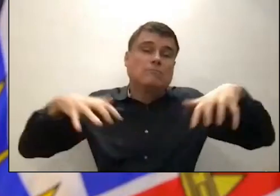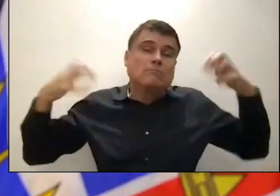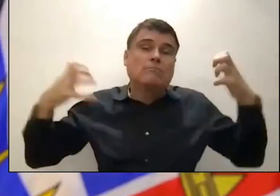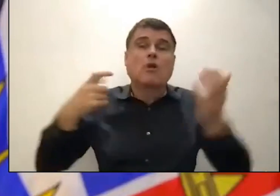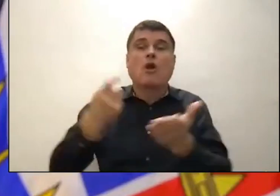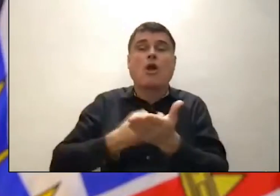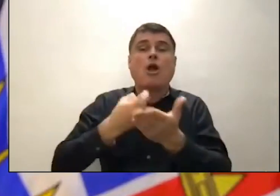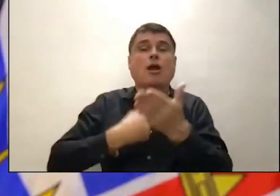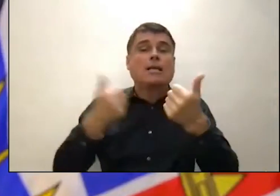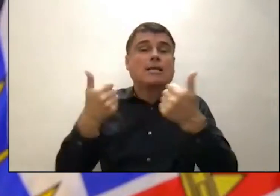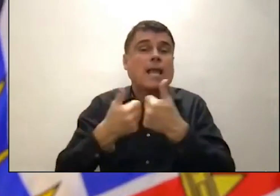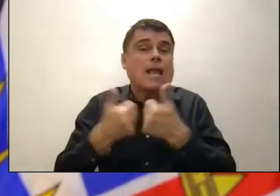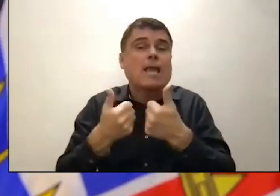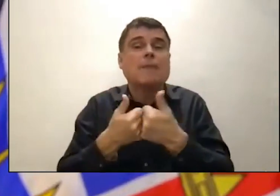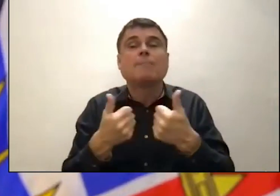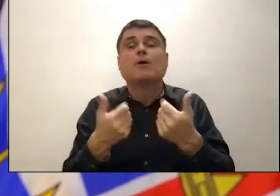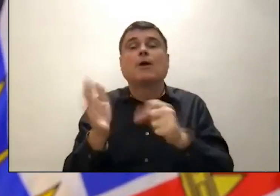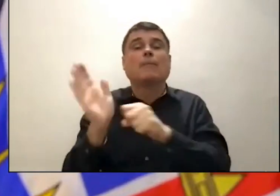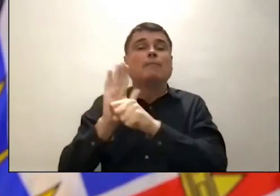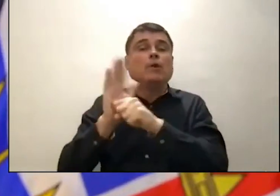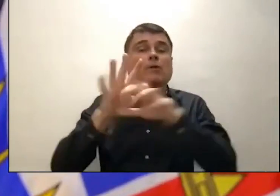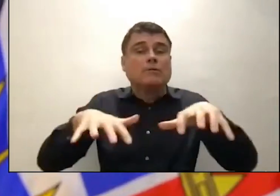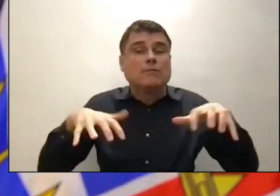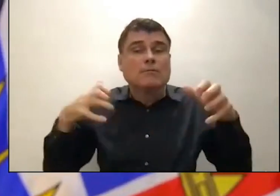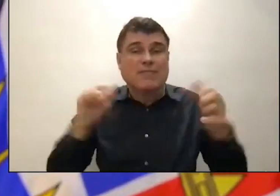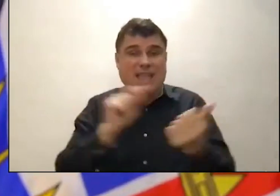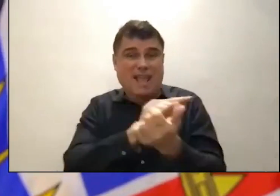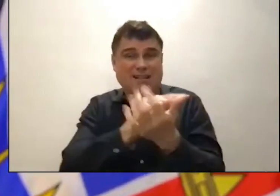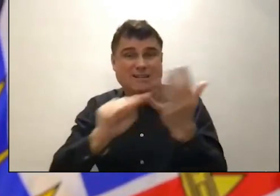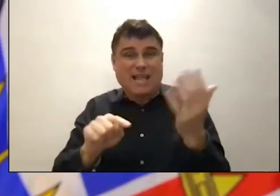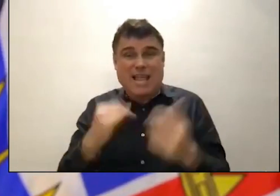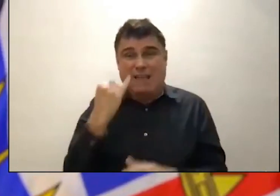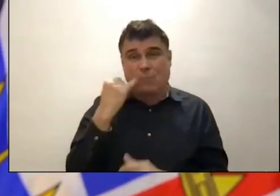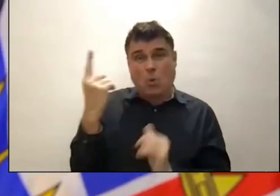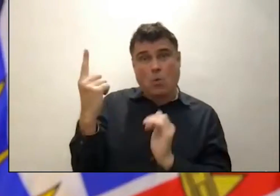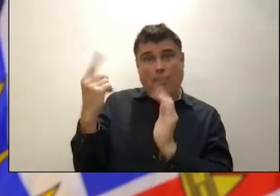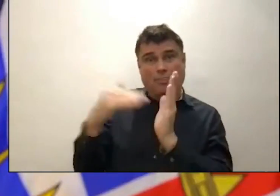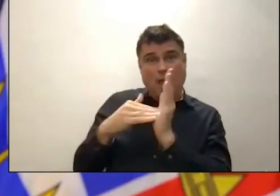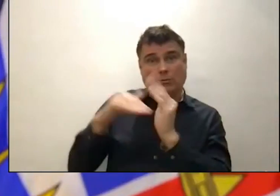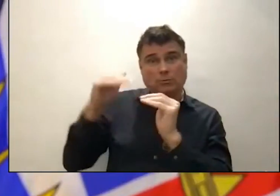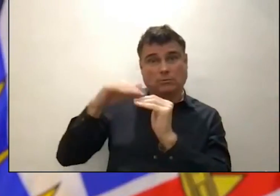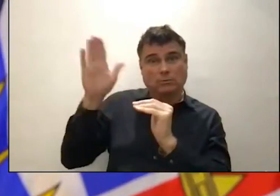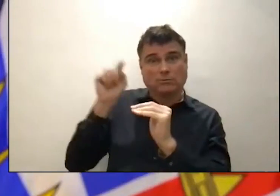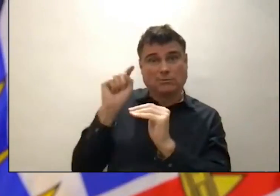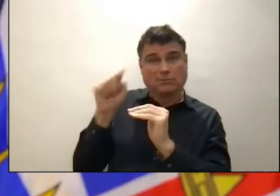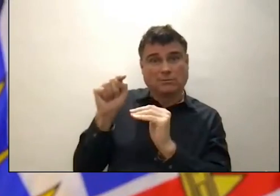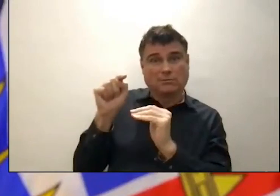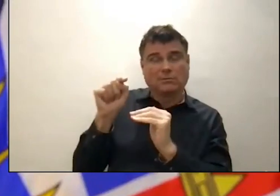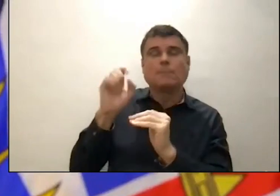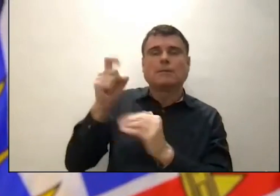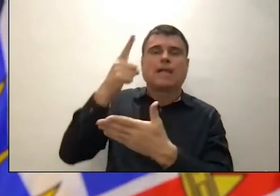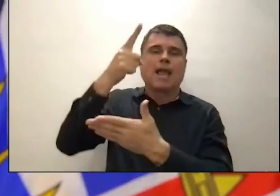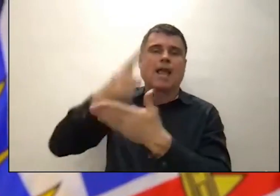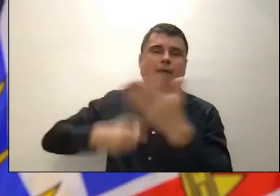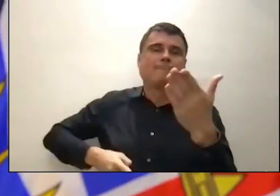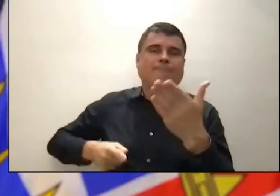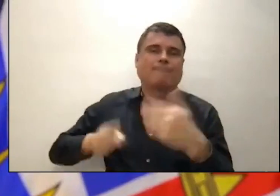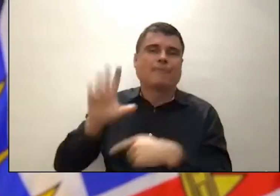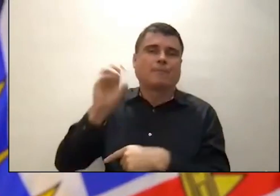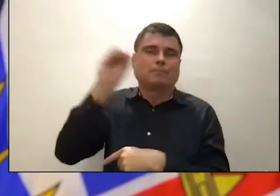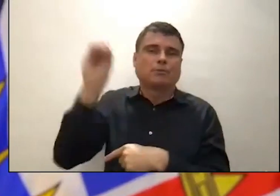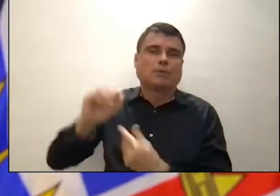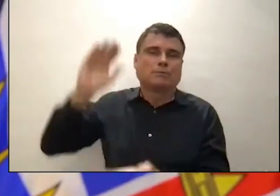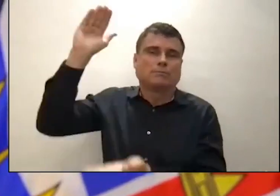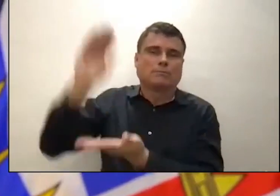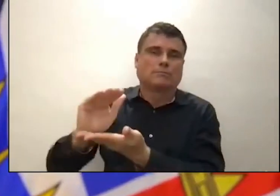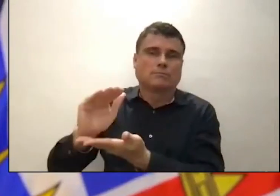1,000, then we are reducing that by 50% capacity. And that's to ensure that we have additional space for people.